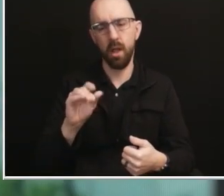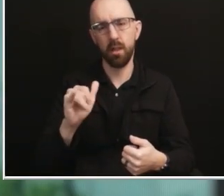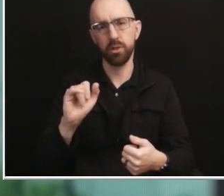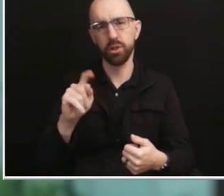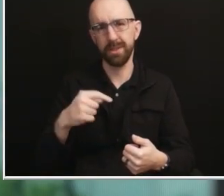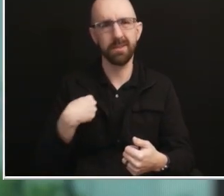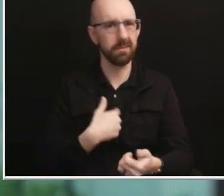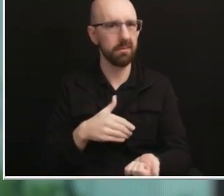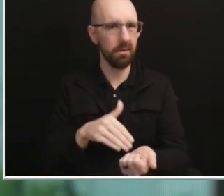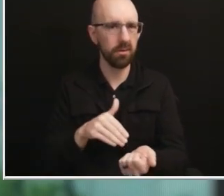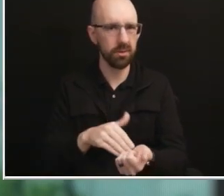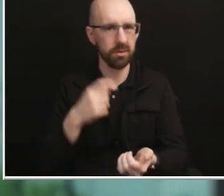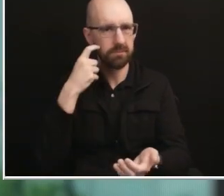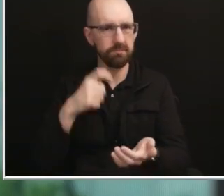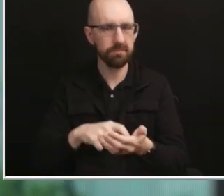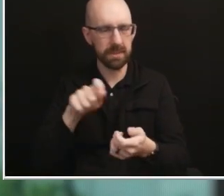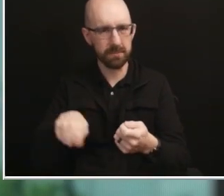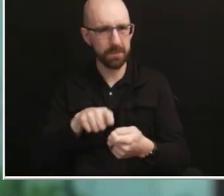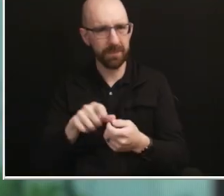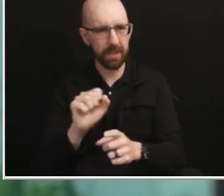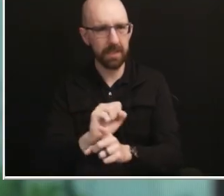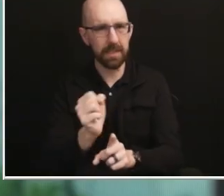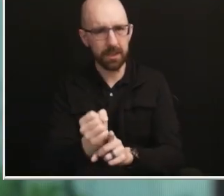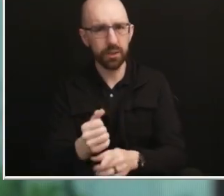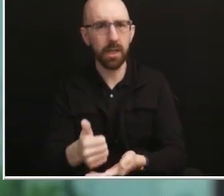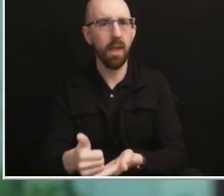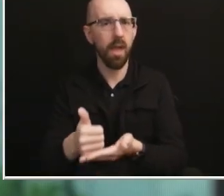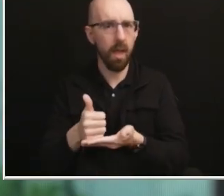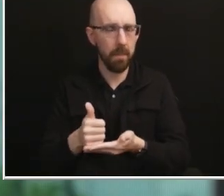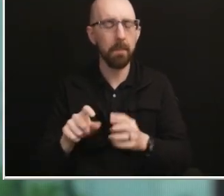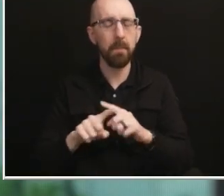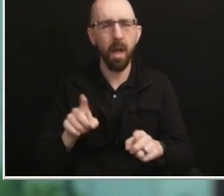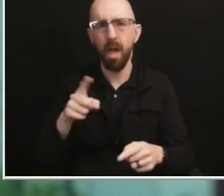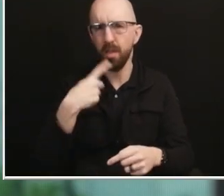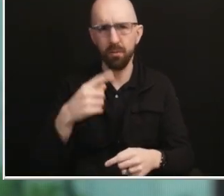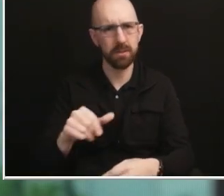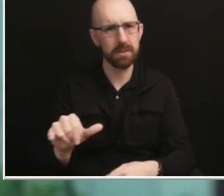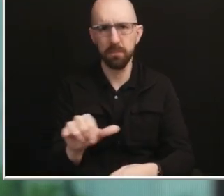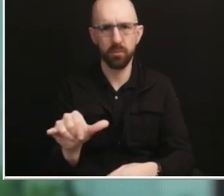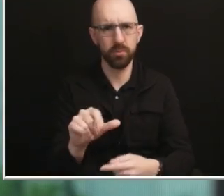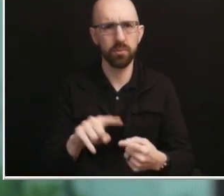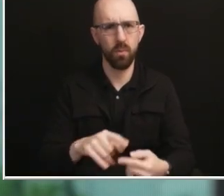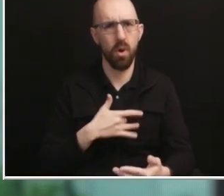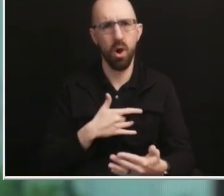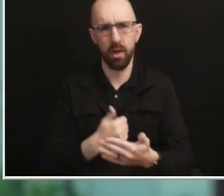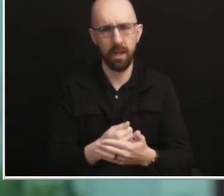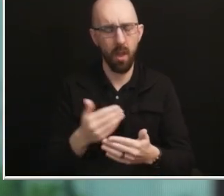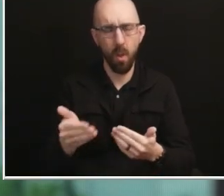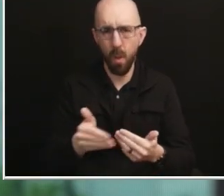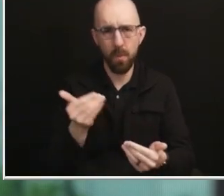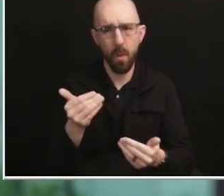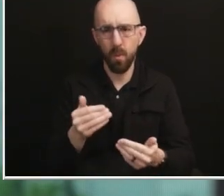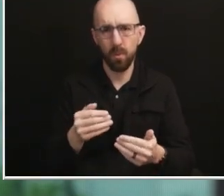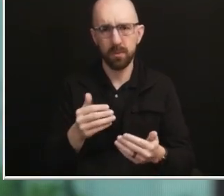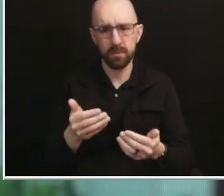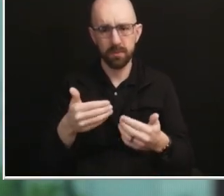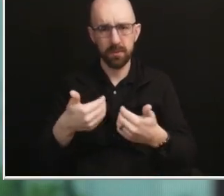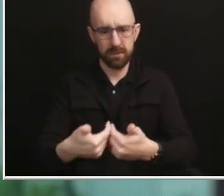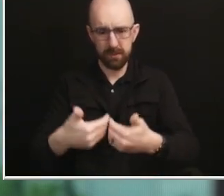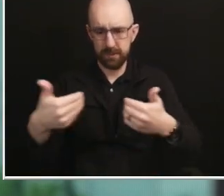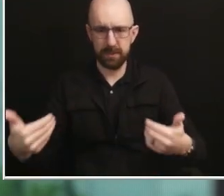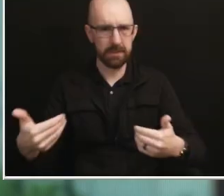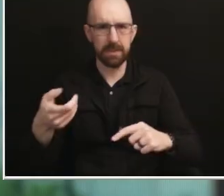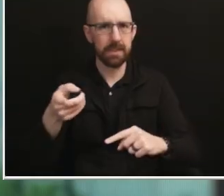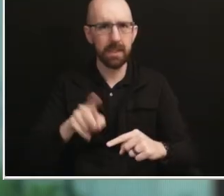specific condition, it helps, but it looks very much like a heart attack, almost indiscernible. Sometimes with the imaging, when we